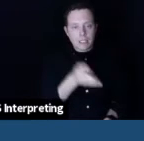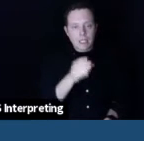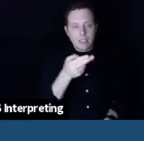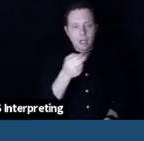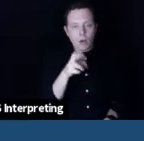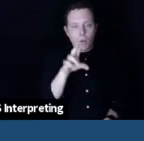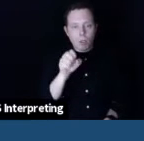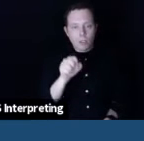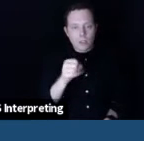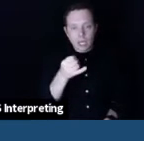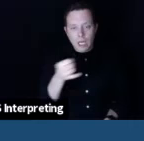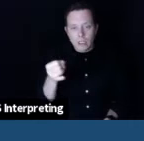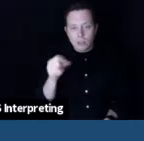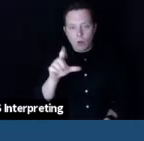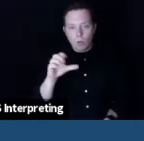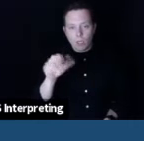jcls.org/hours_locations.